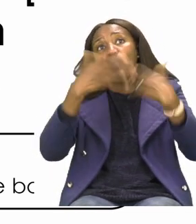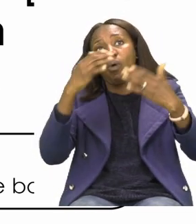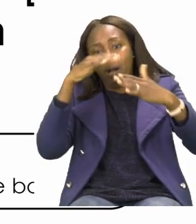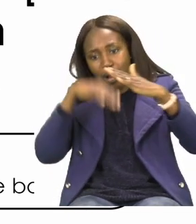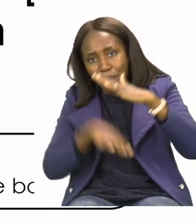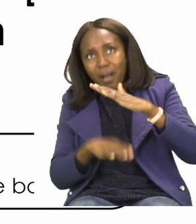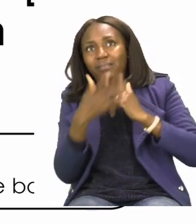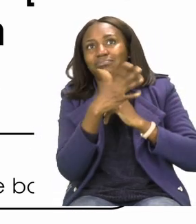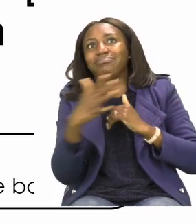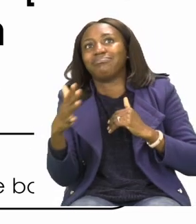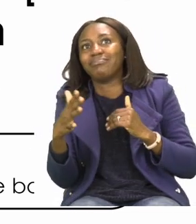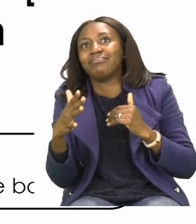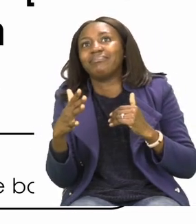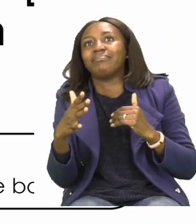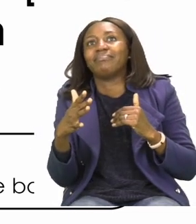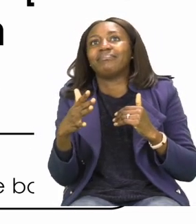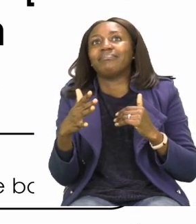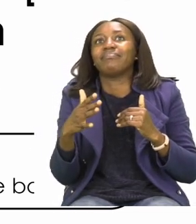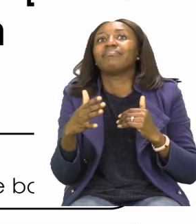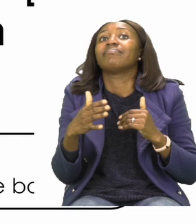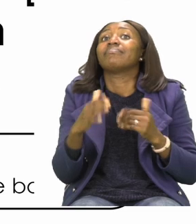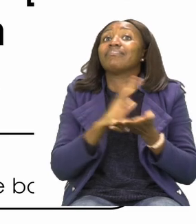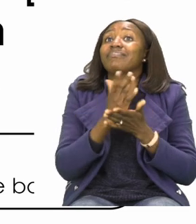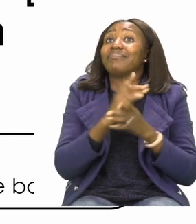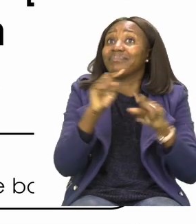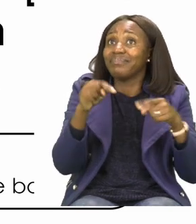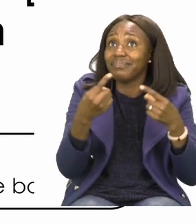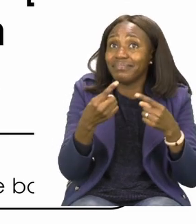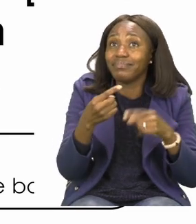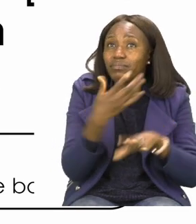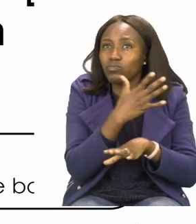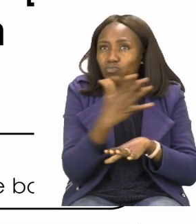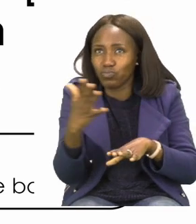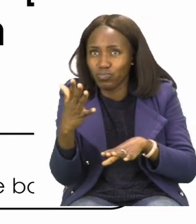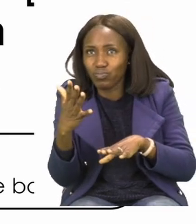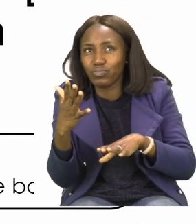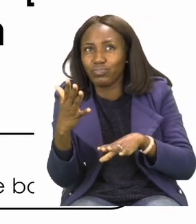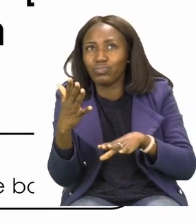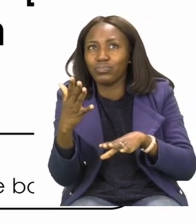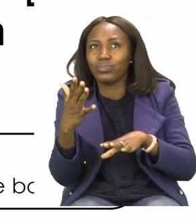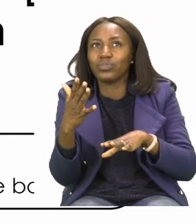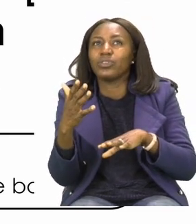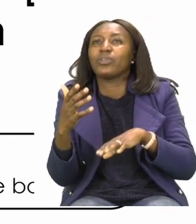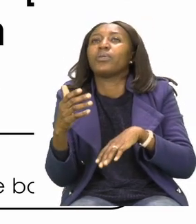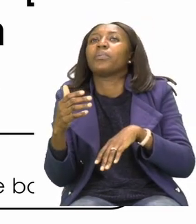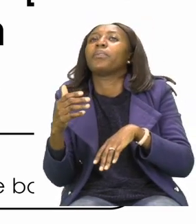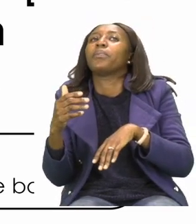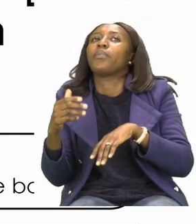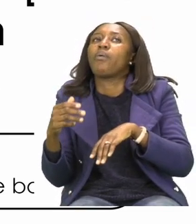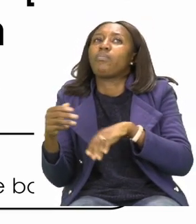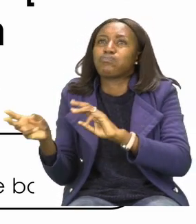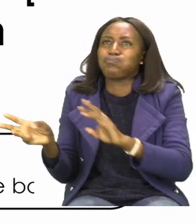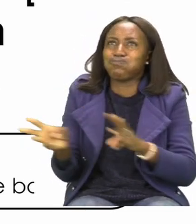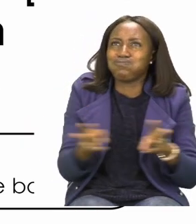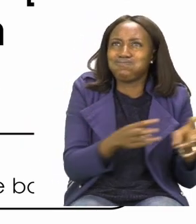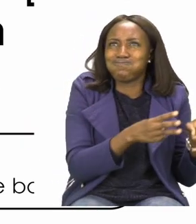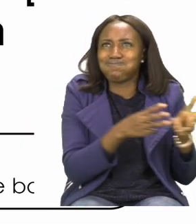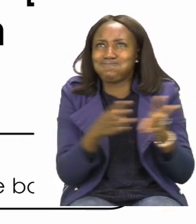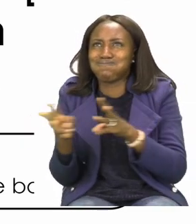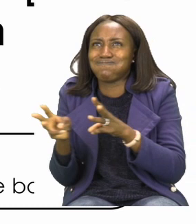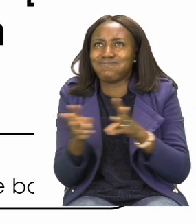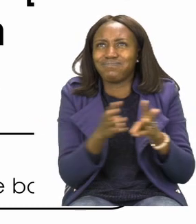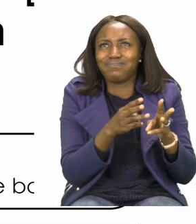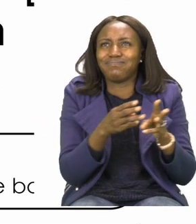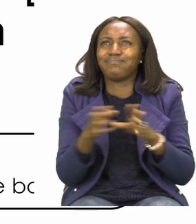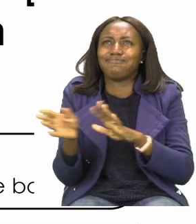or floats. When something is put in water, it pushes